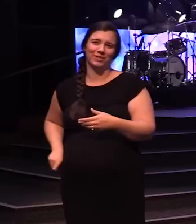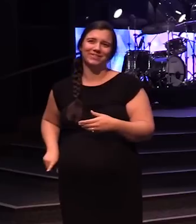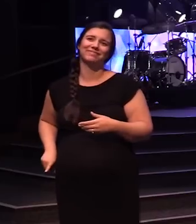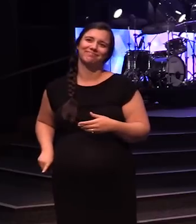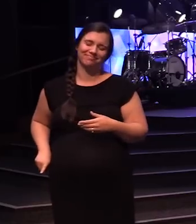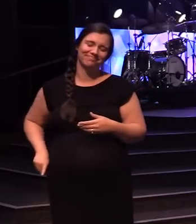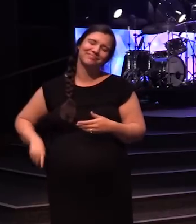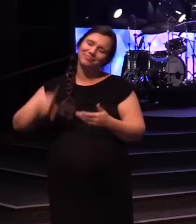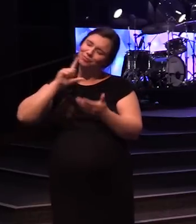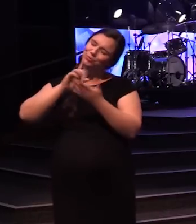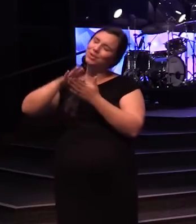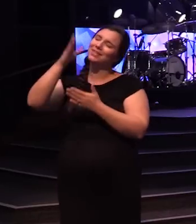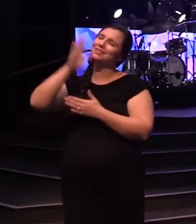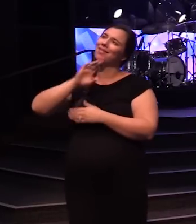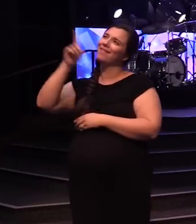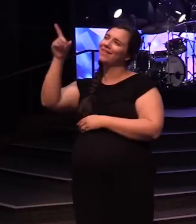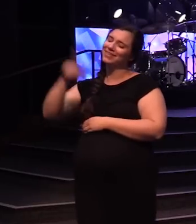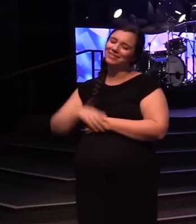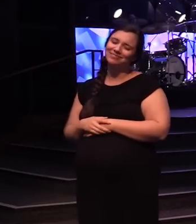Praise God.